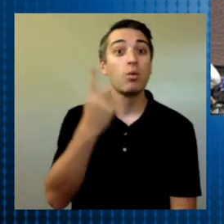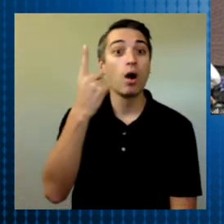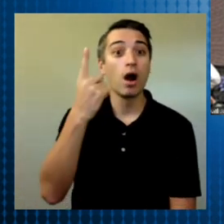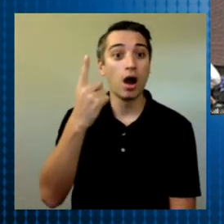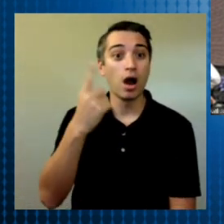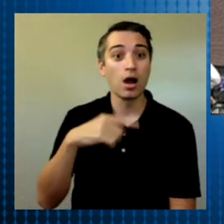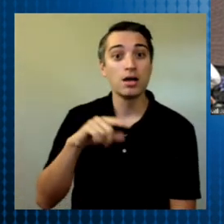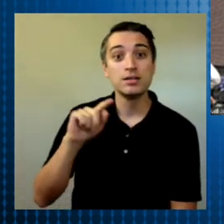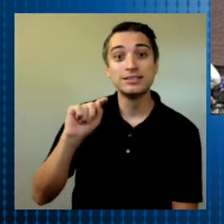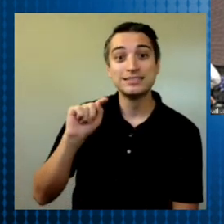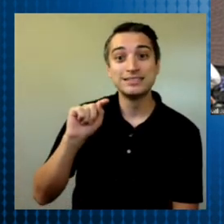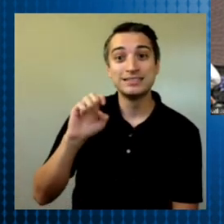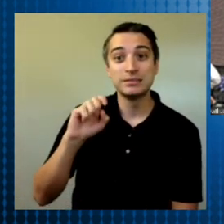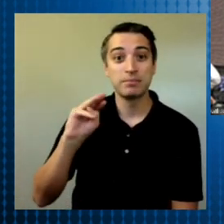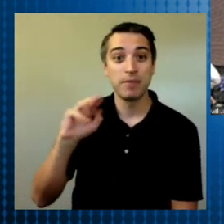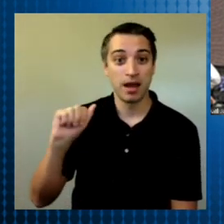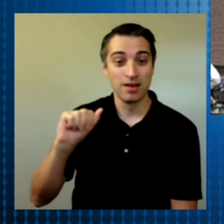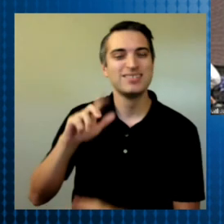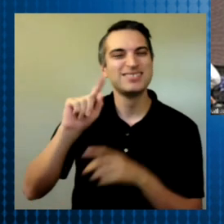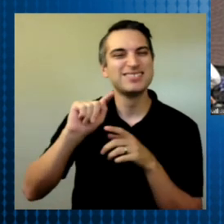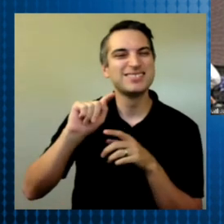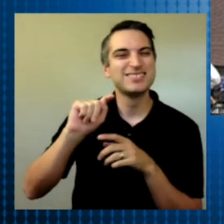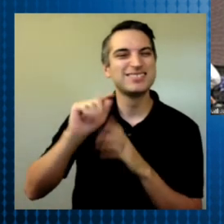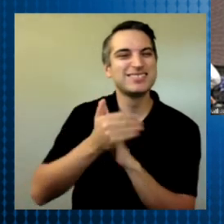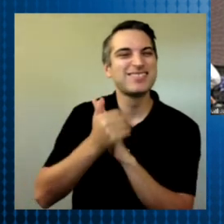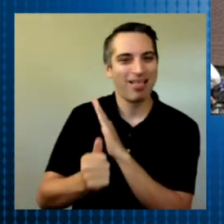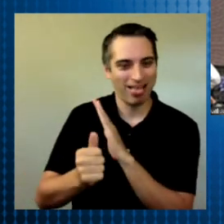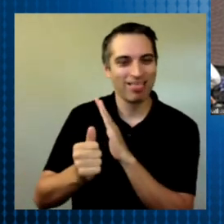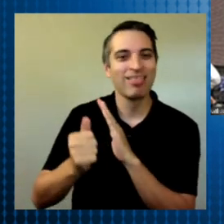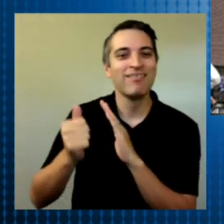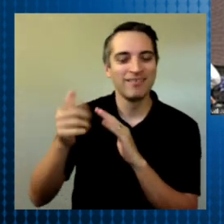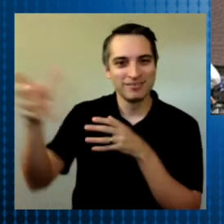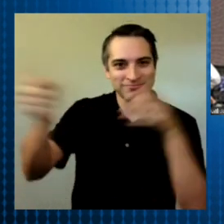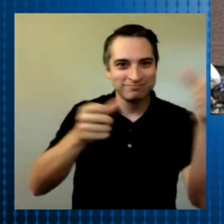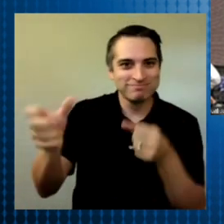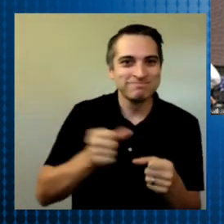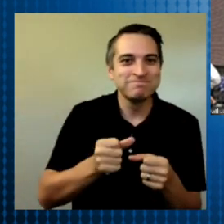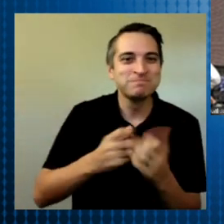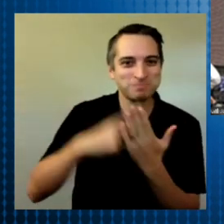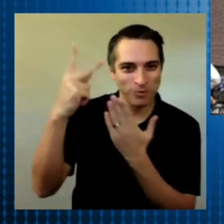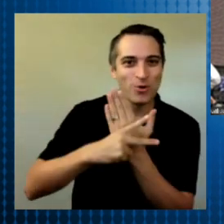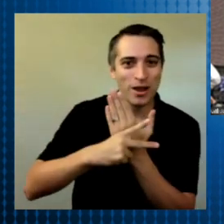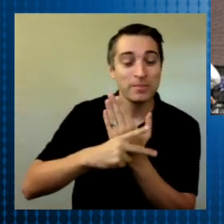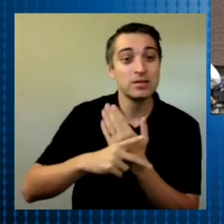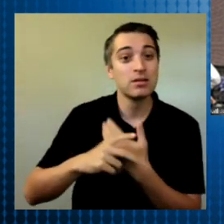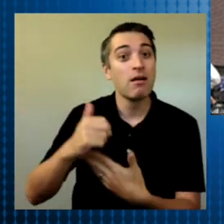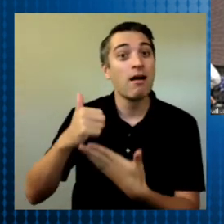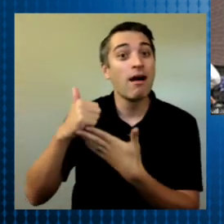known as TMOT, Bill is helping the college close educational achievement gaps amongst our men of